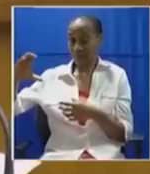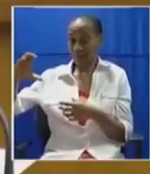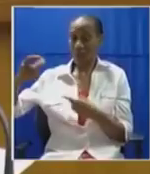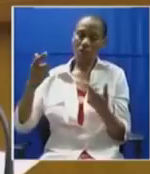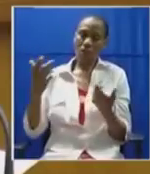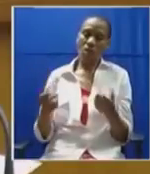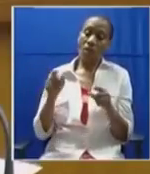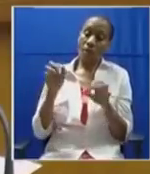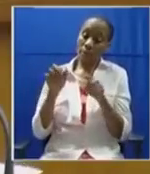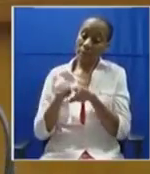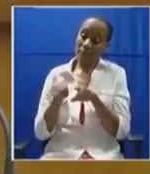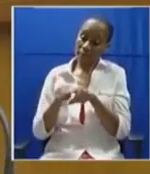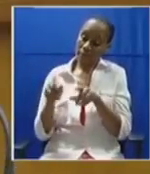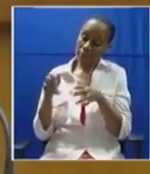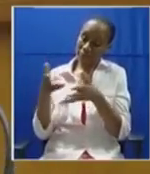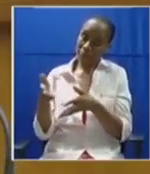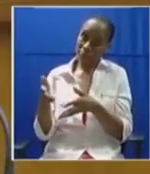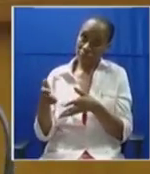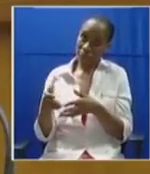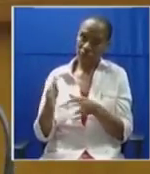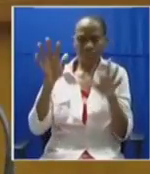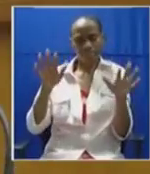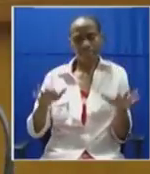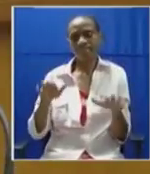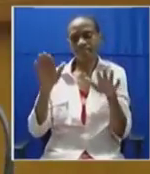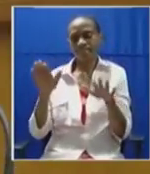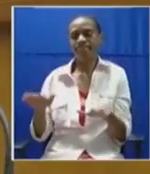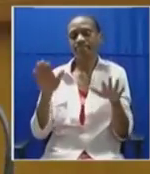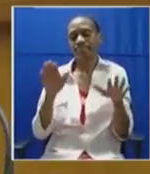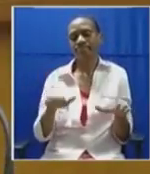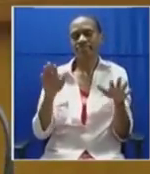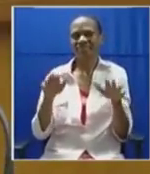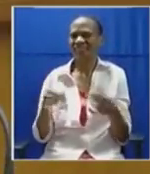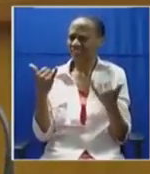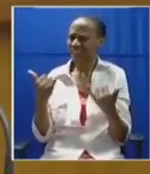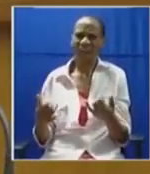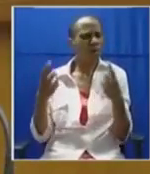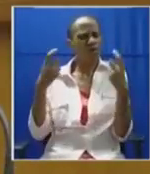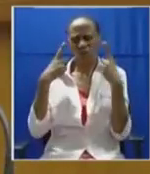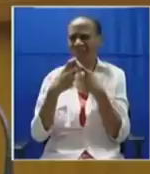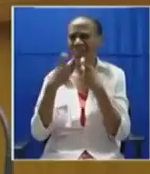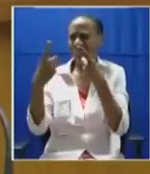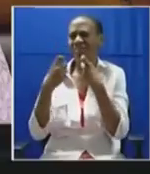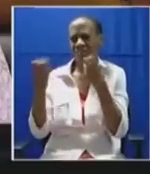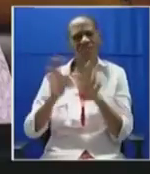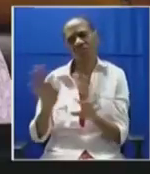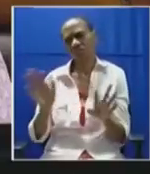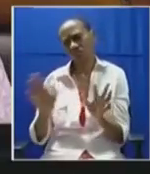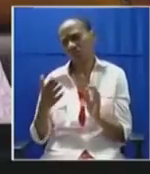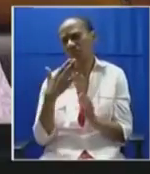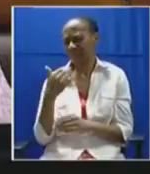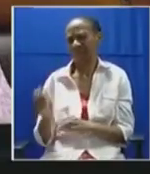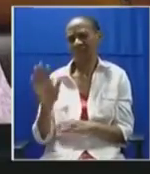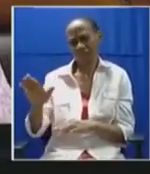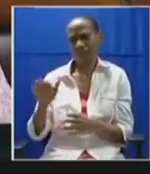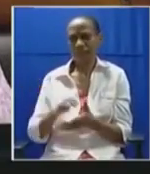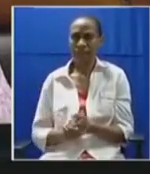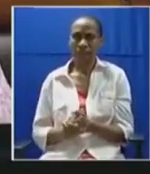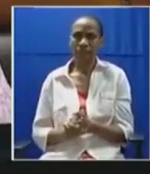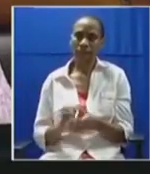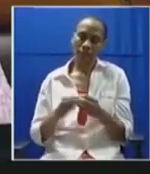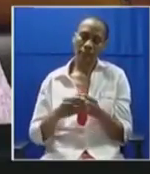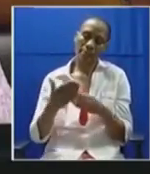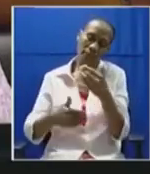changing the Constitution... Order, honorable members, you are really shouting now, please. Continue,